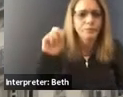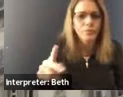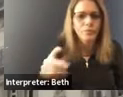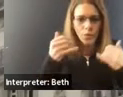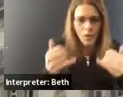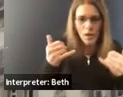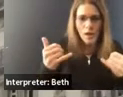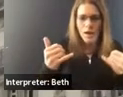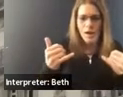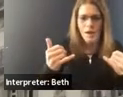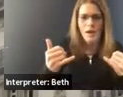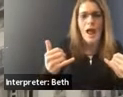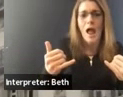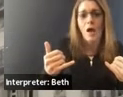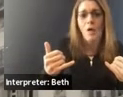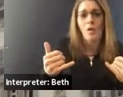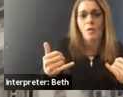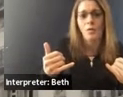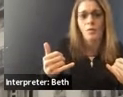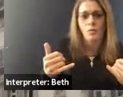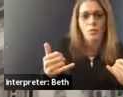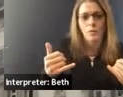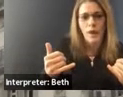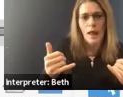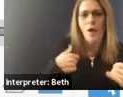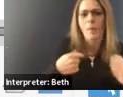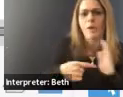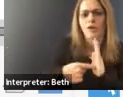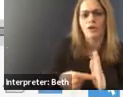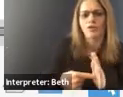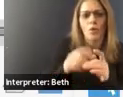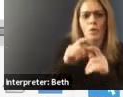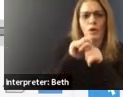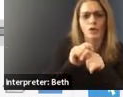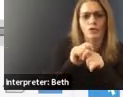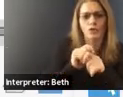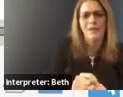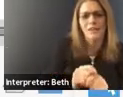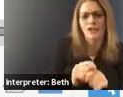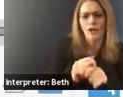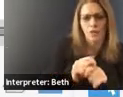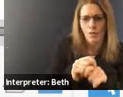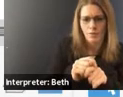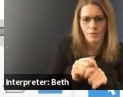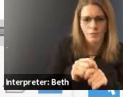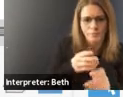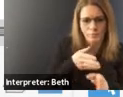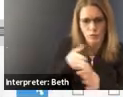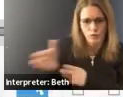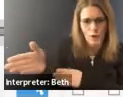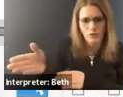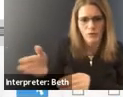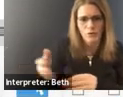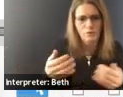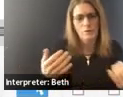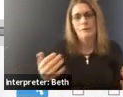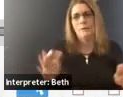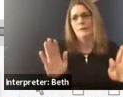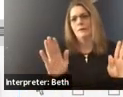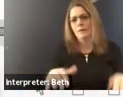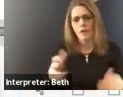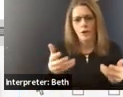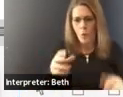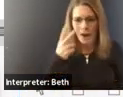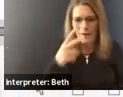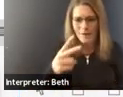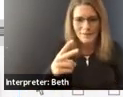a traditional direction. Oh my goodness, we don't want to look Godzilla right now. So when I